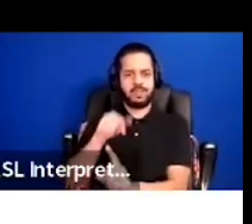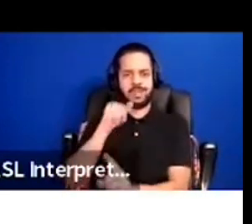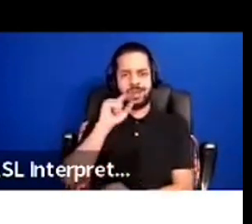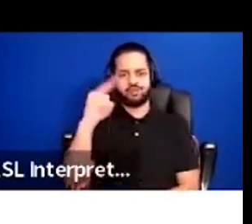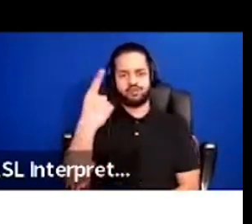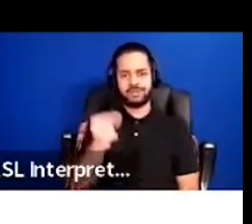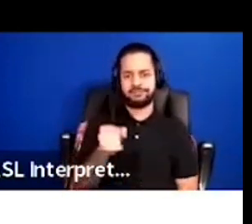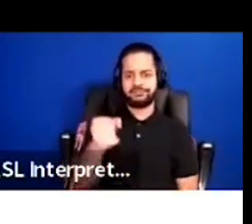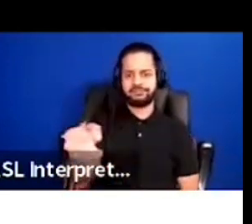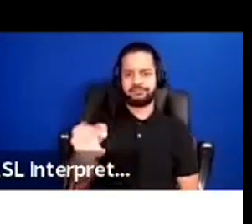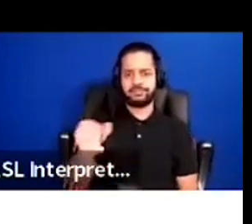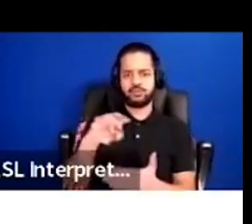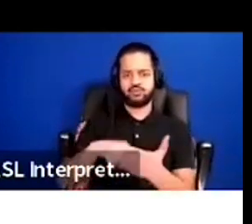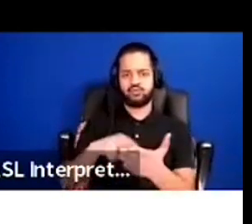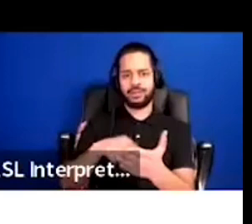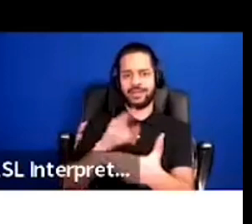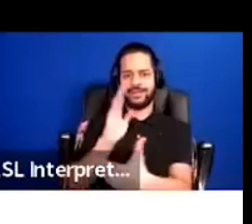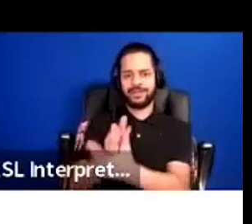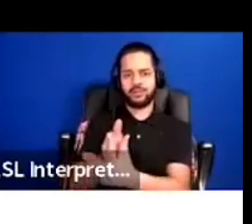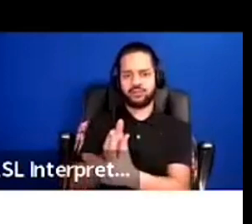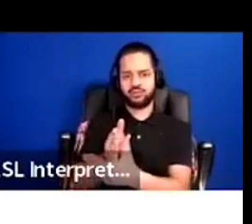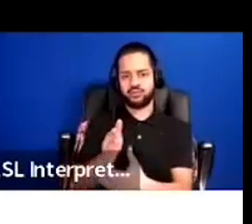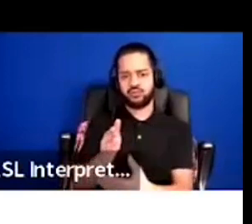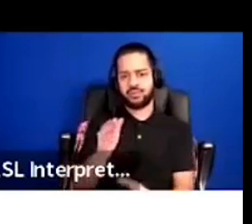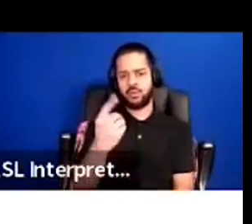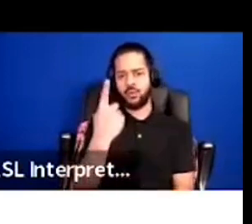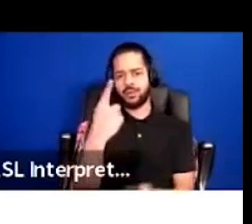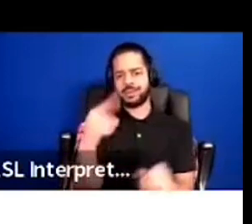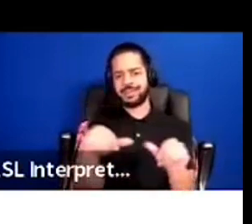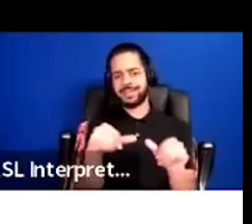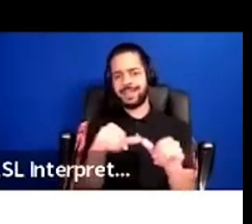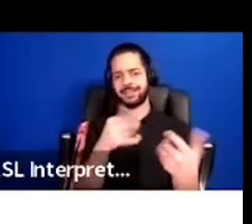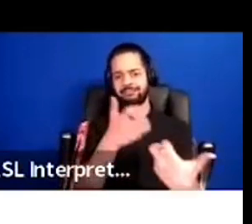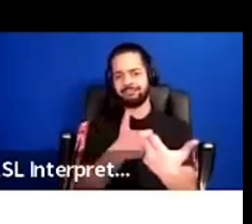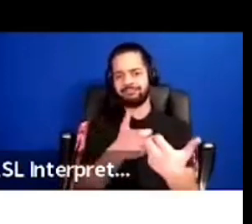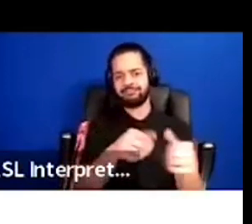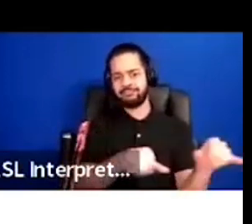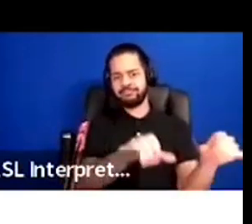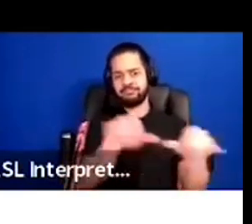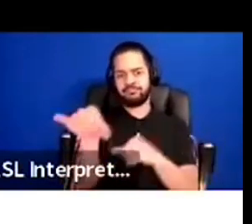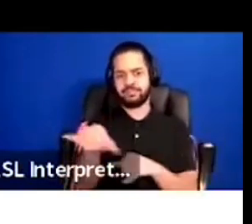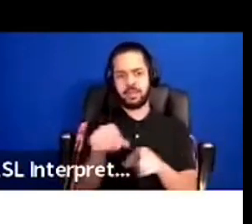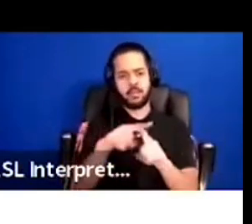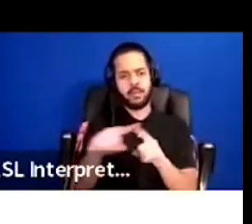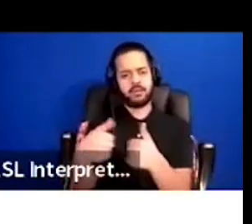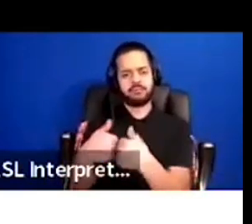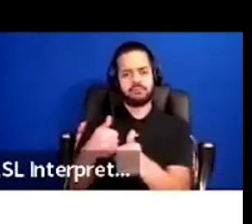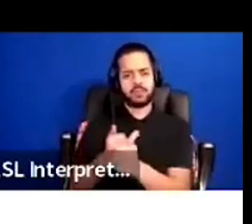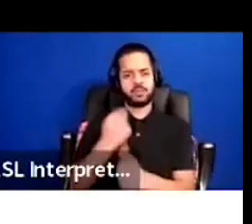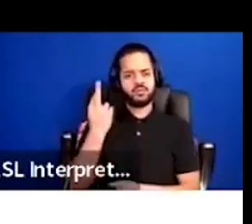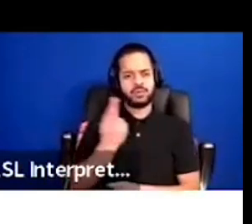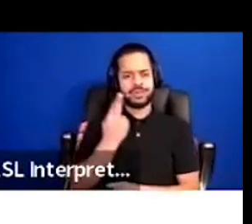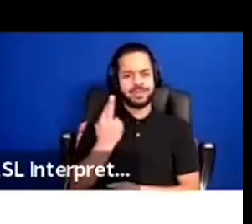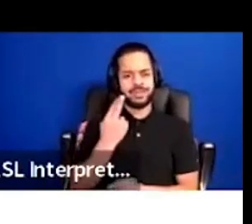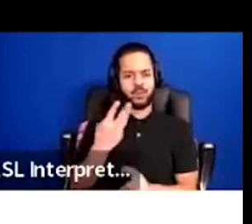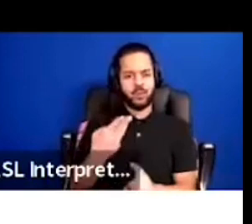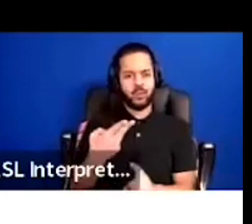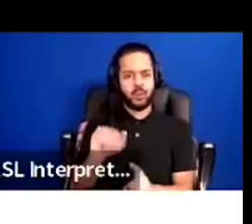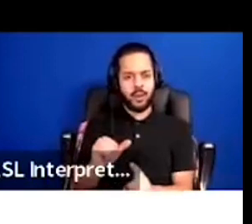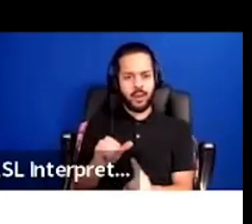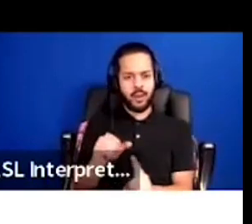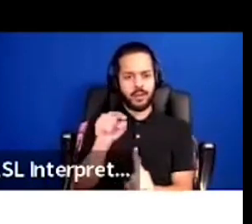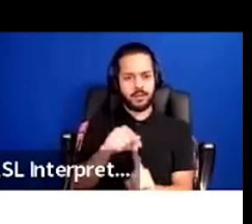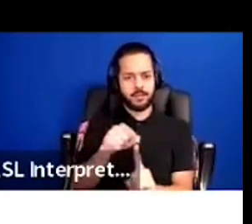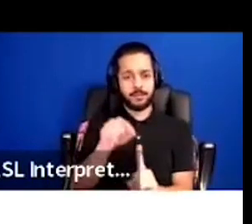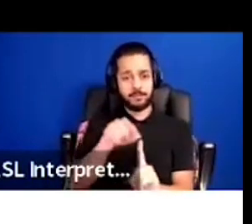reading intervention as one size fits all, but to really understand what is the why behind that intervention, what is it going to address and